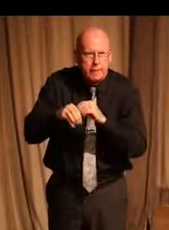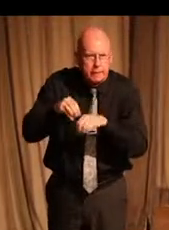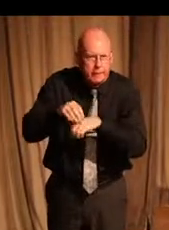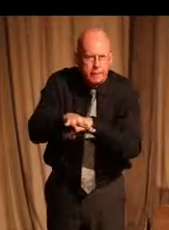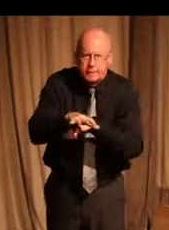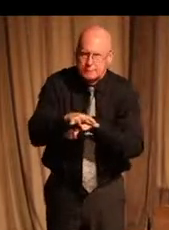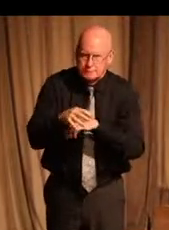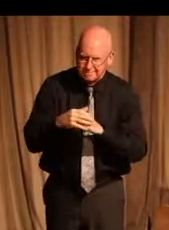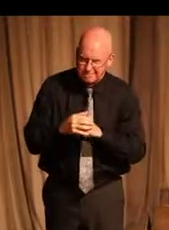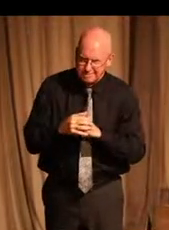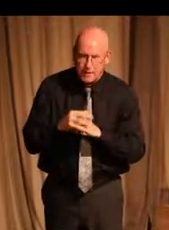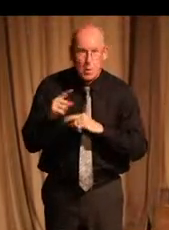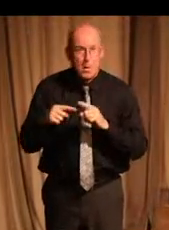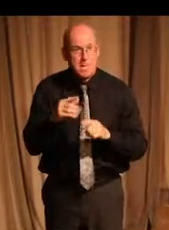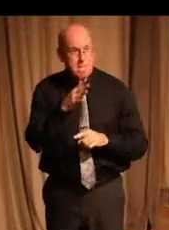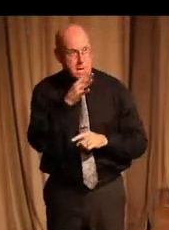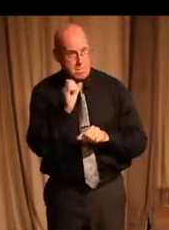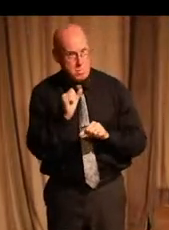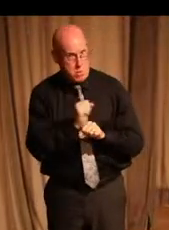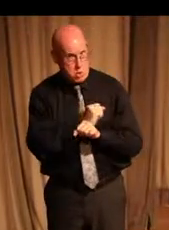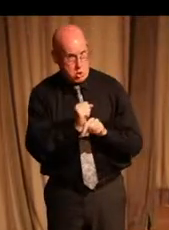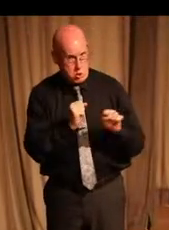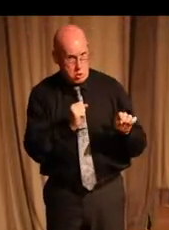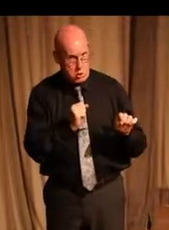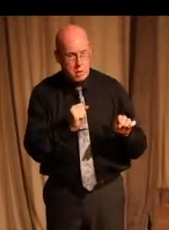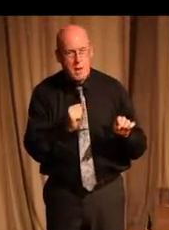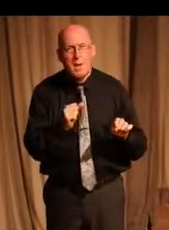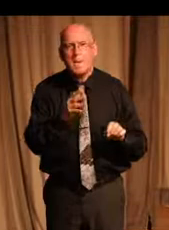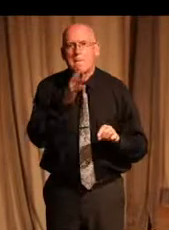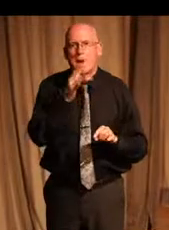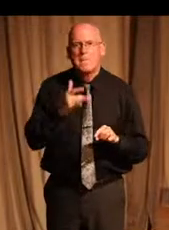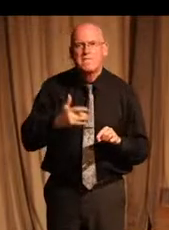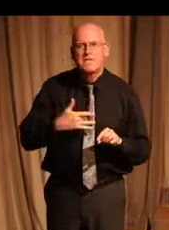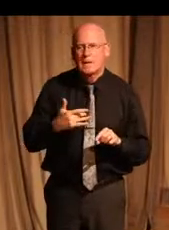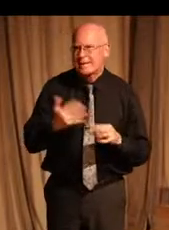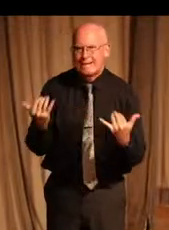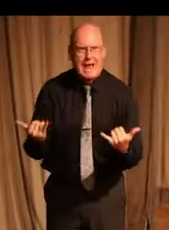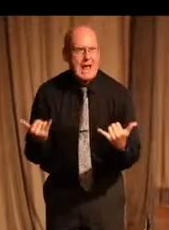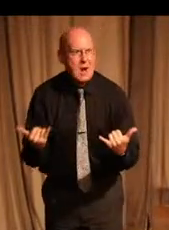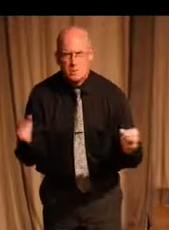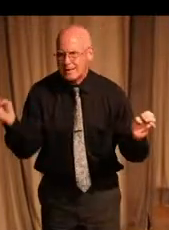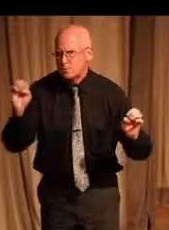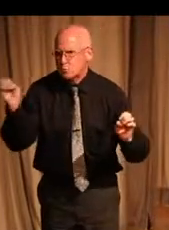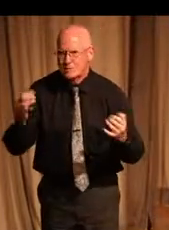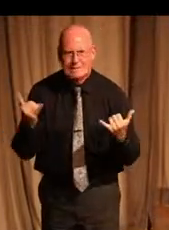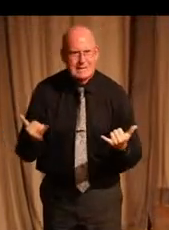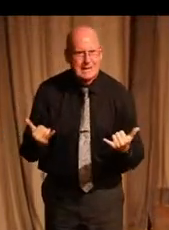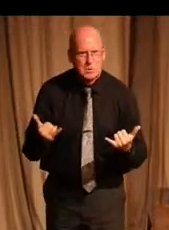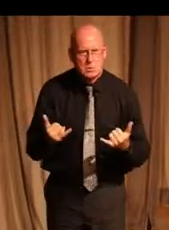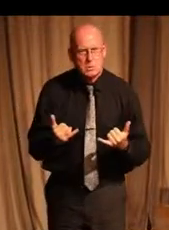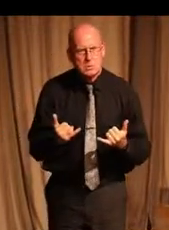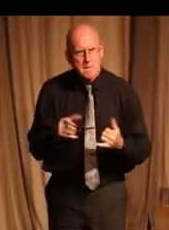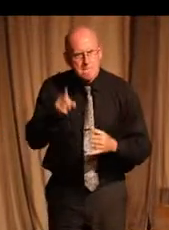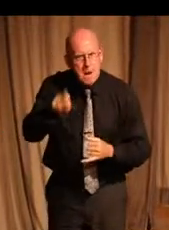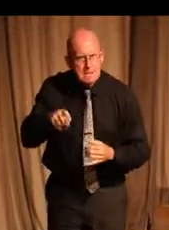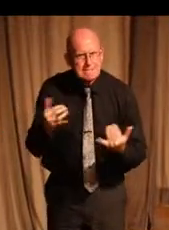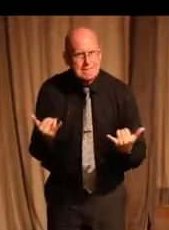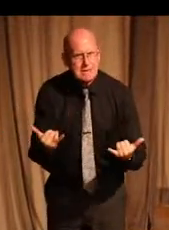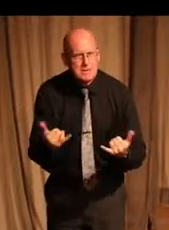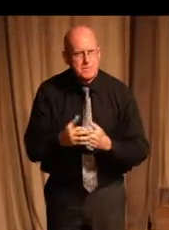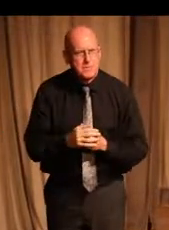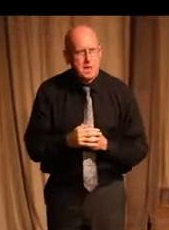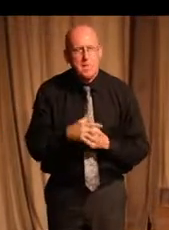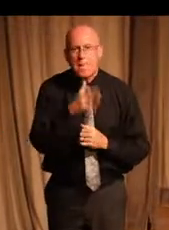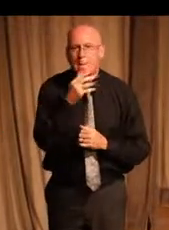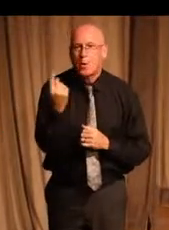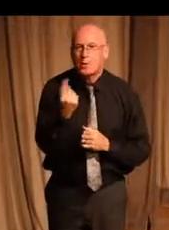when she has been working, she had a sense of emergency, which is very important. And she always